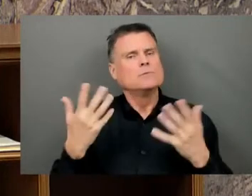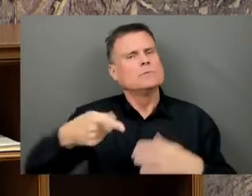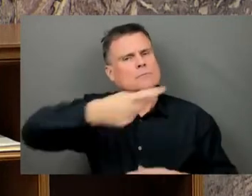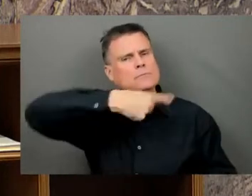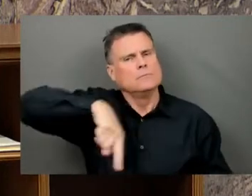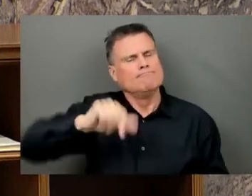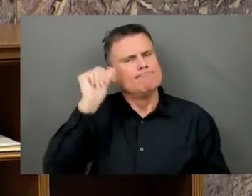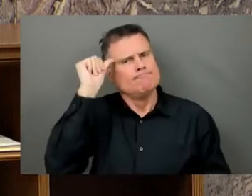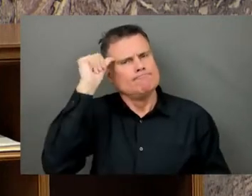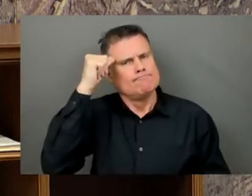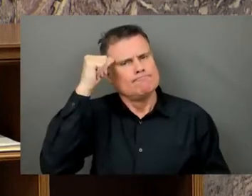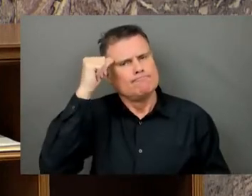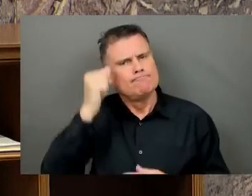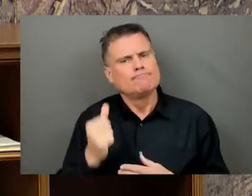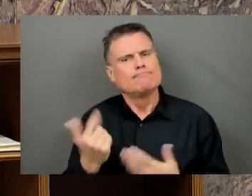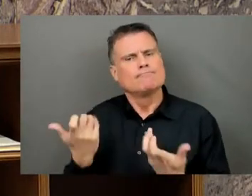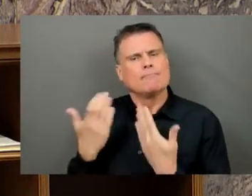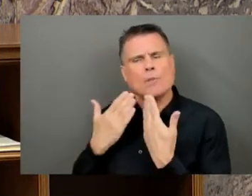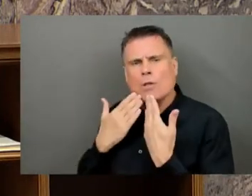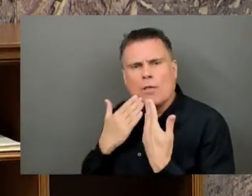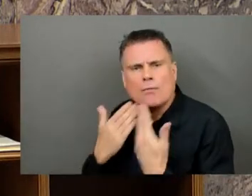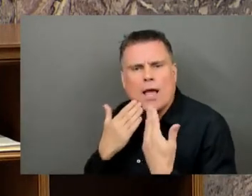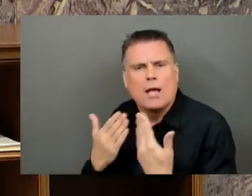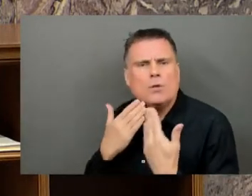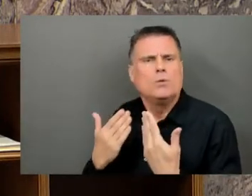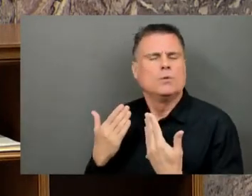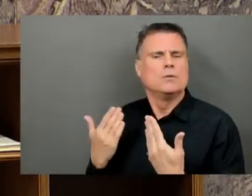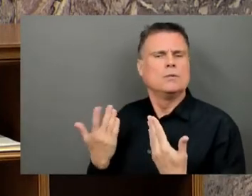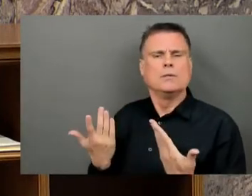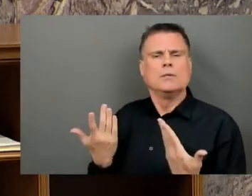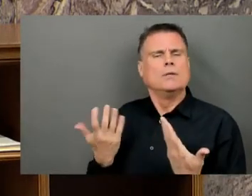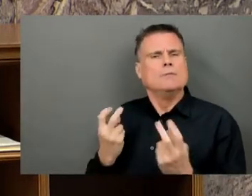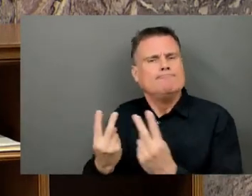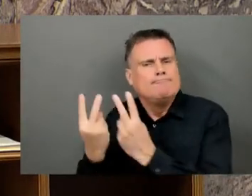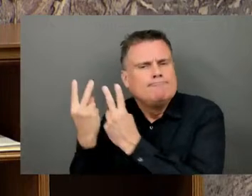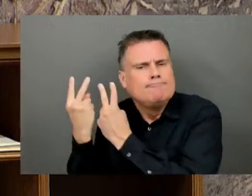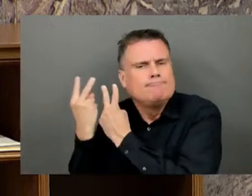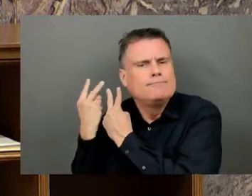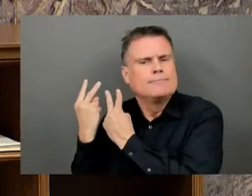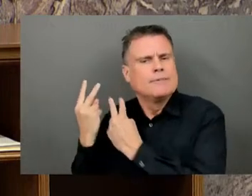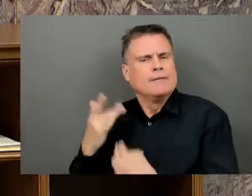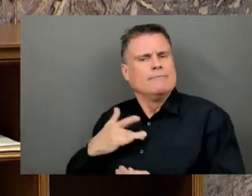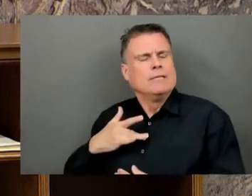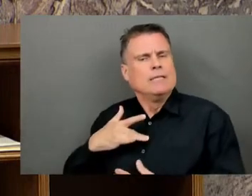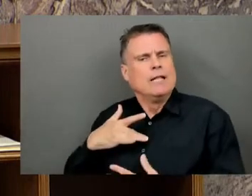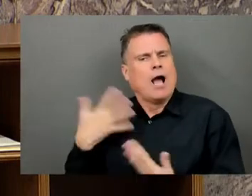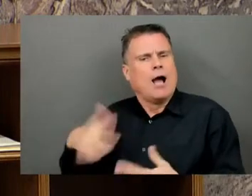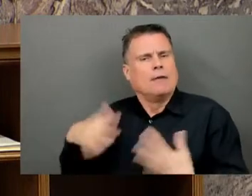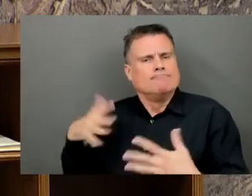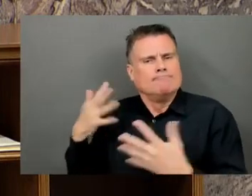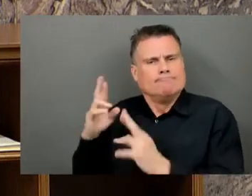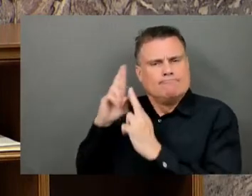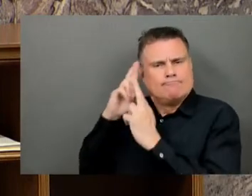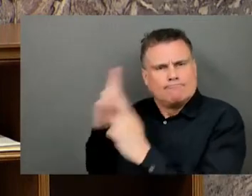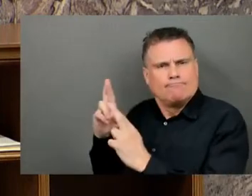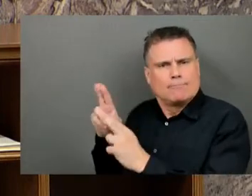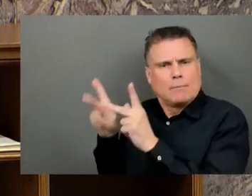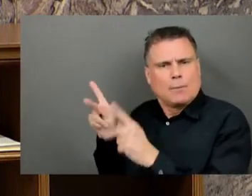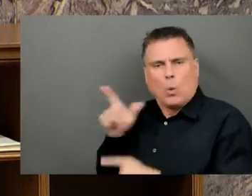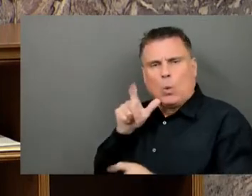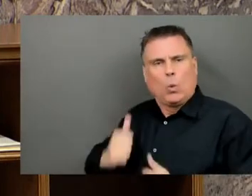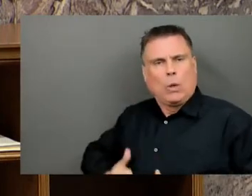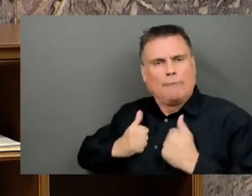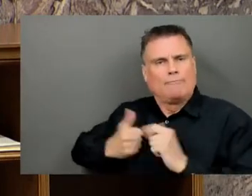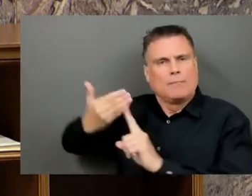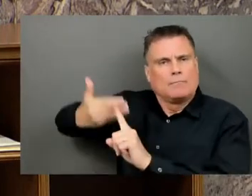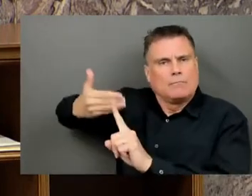with respect and forward with hope. In this moment, let's also remember the early Chinese settlers